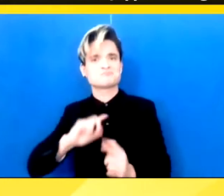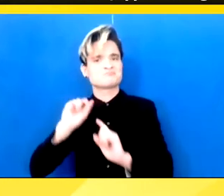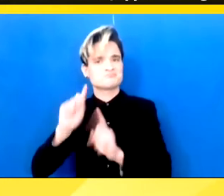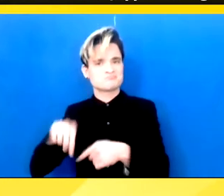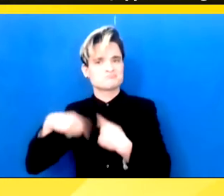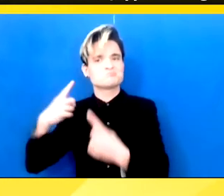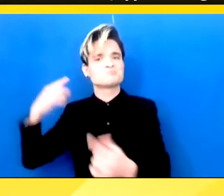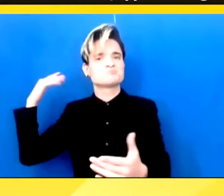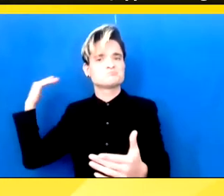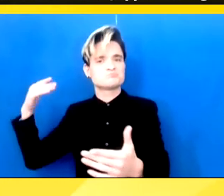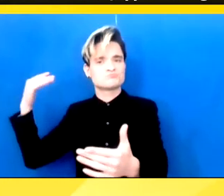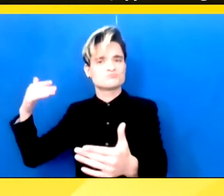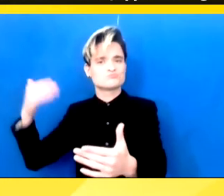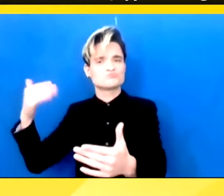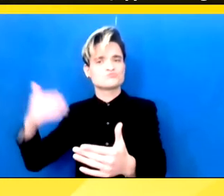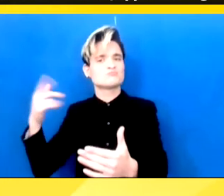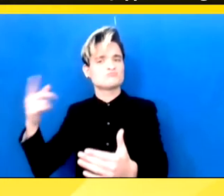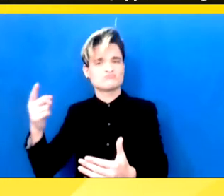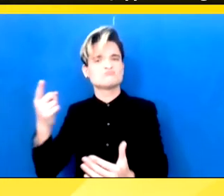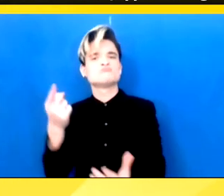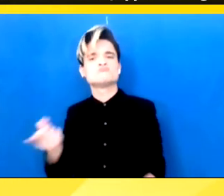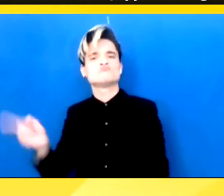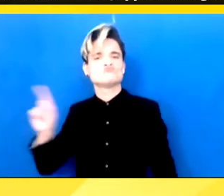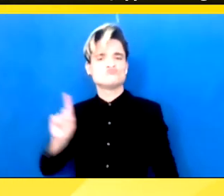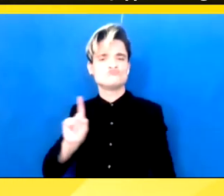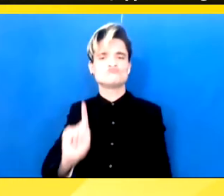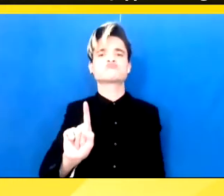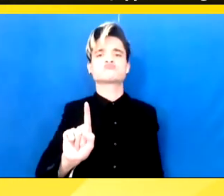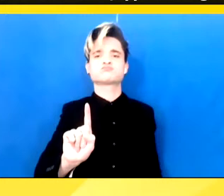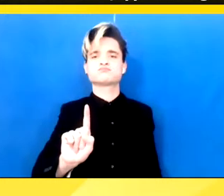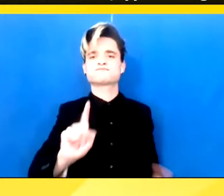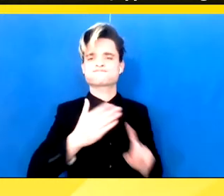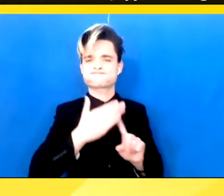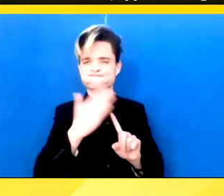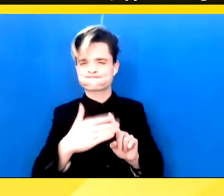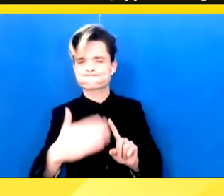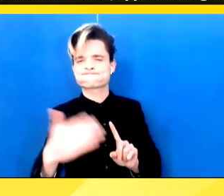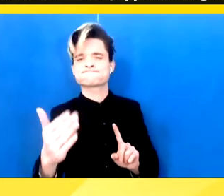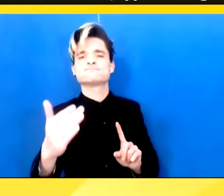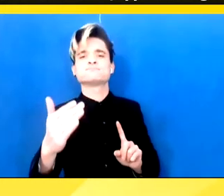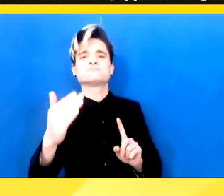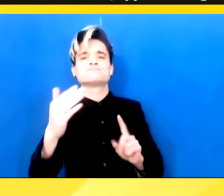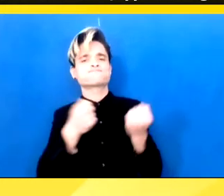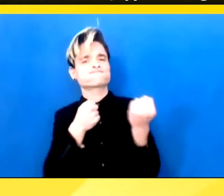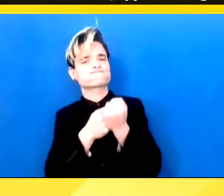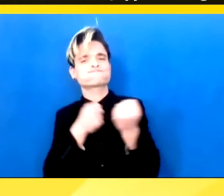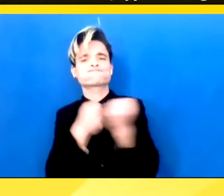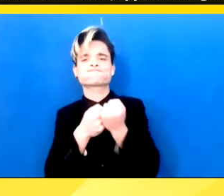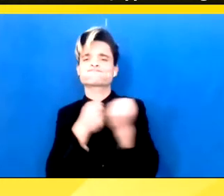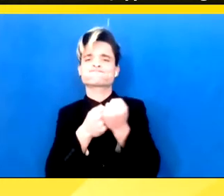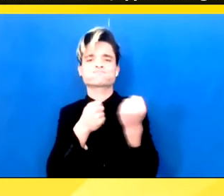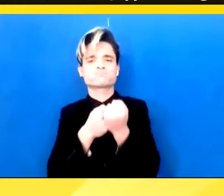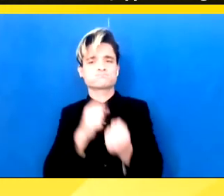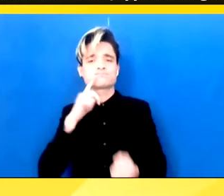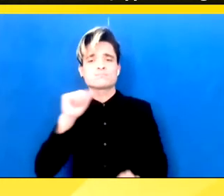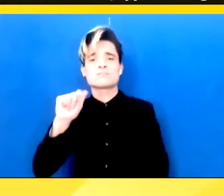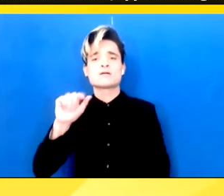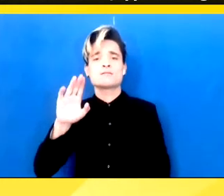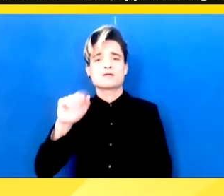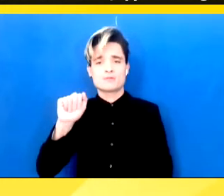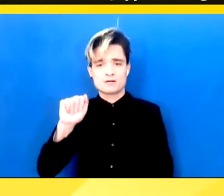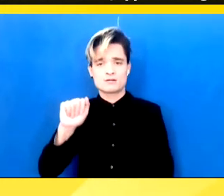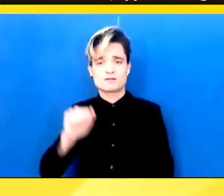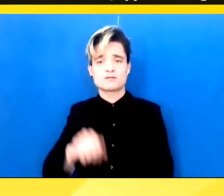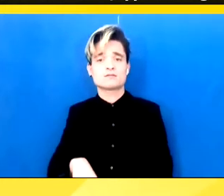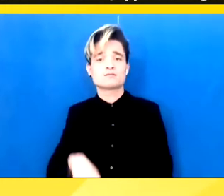with the workers in Bessemer at Amazon. Mary Kay. Thank you so much, Roz Pellis, and to all the leaders of the Poor